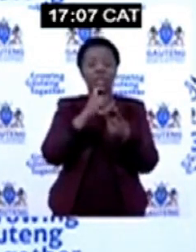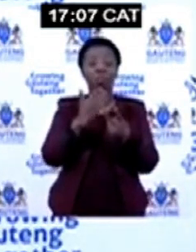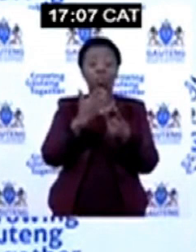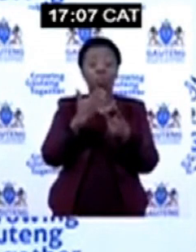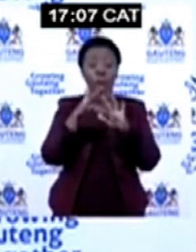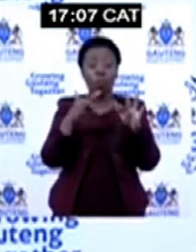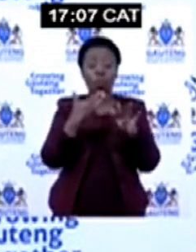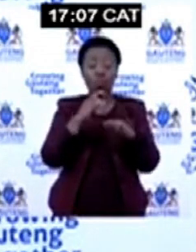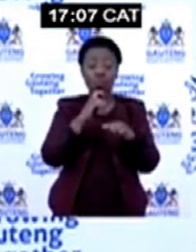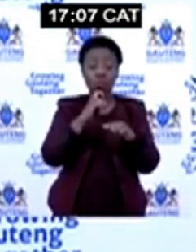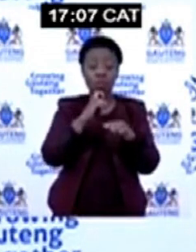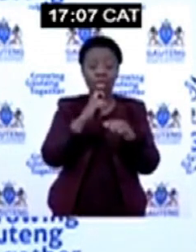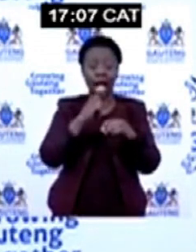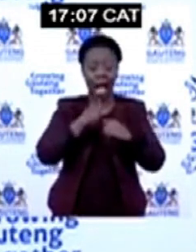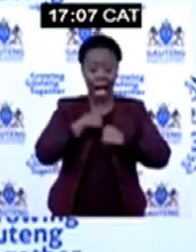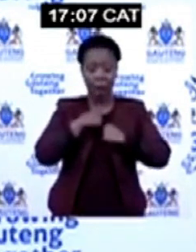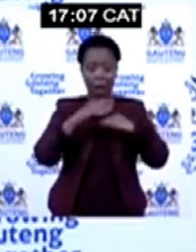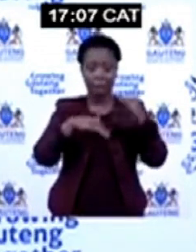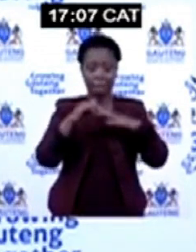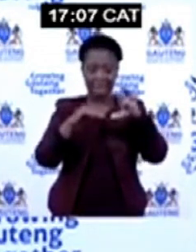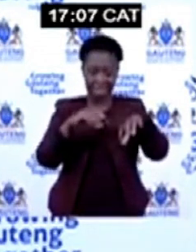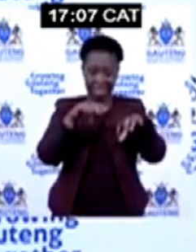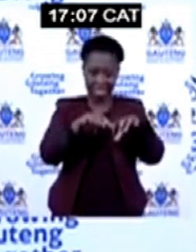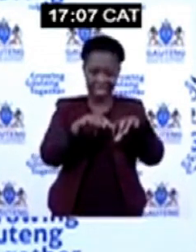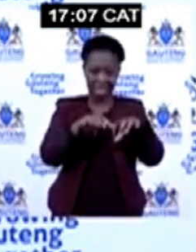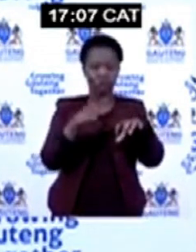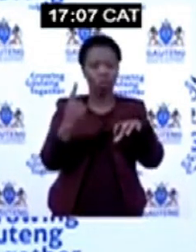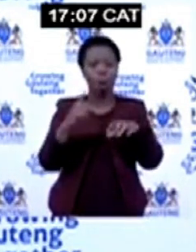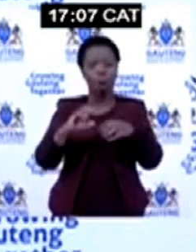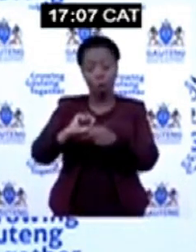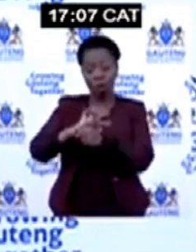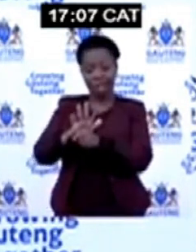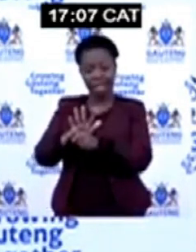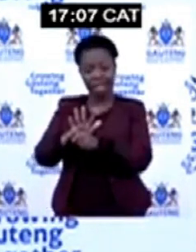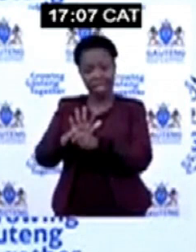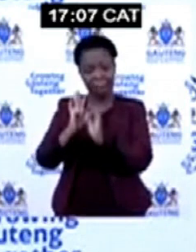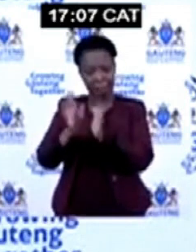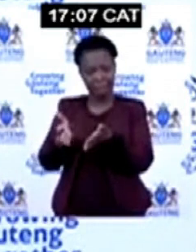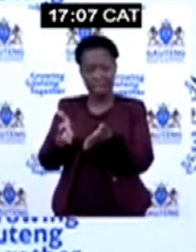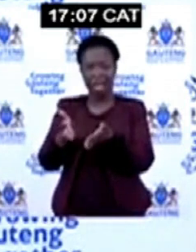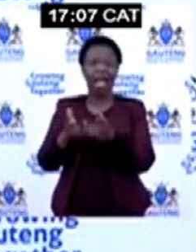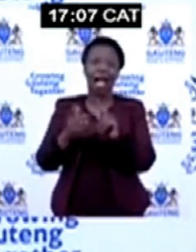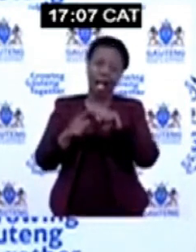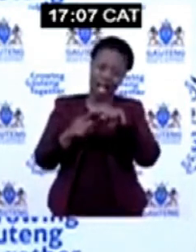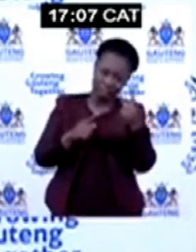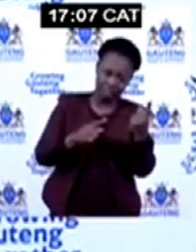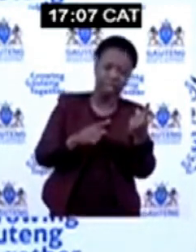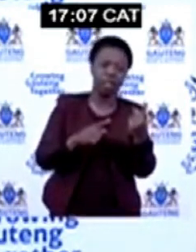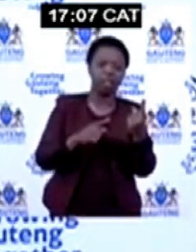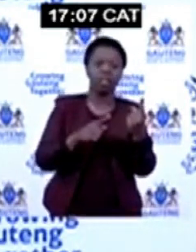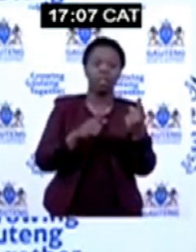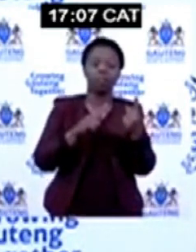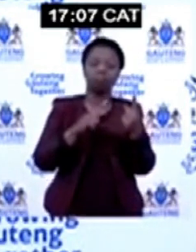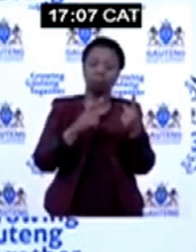facilities. So not only on COVID basis and also on the non-COVID people who use